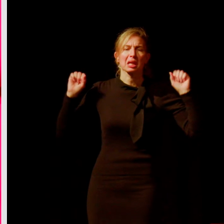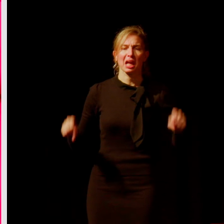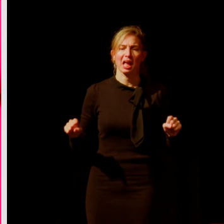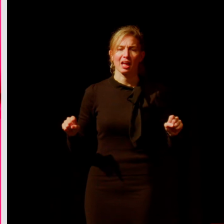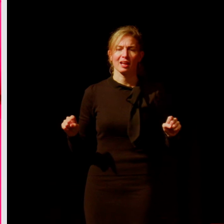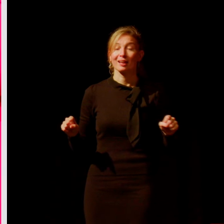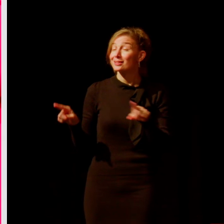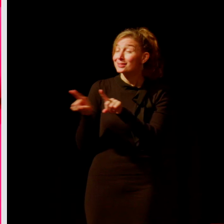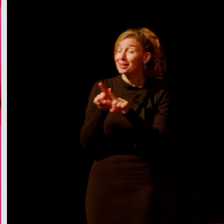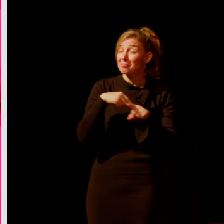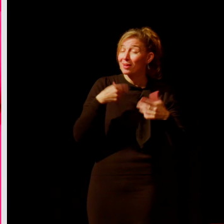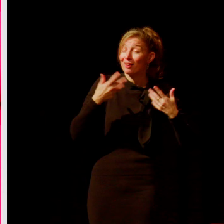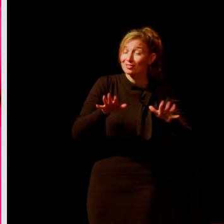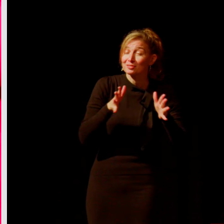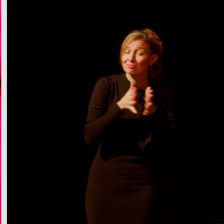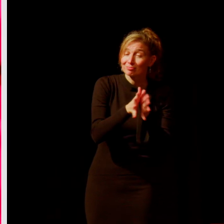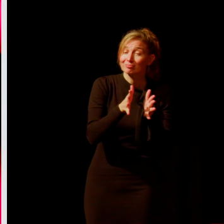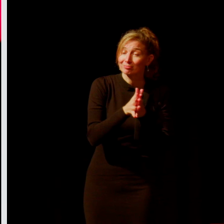talking about?